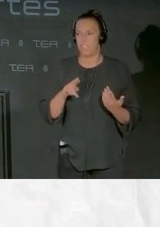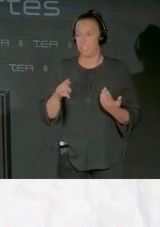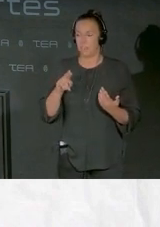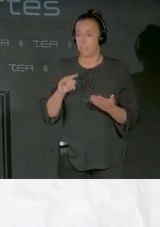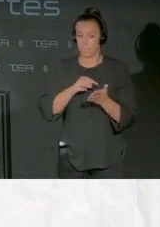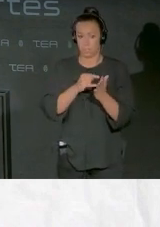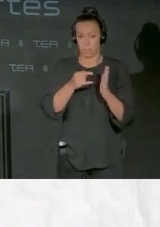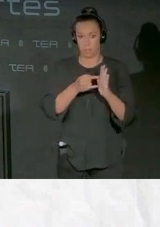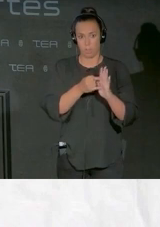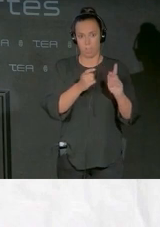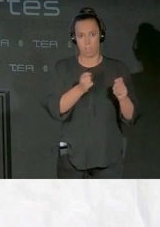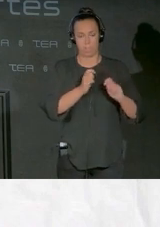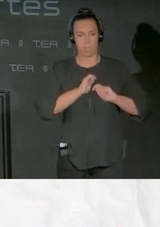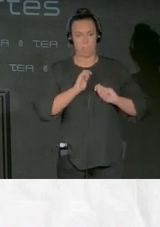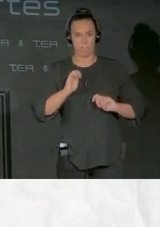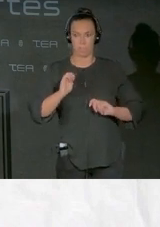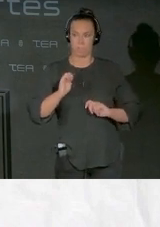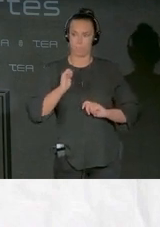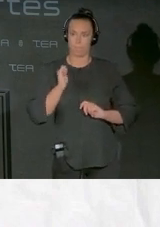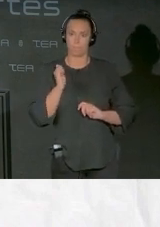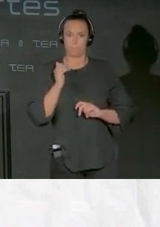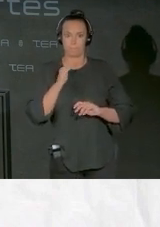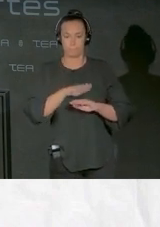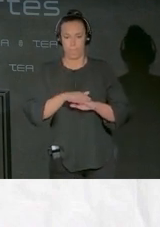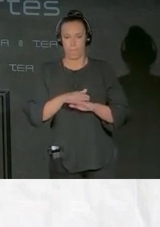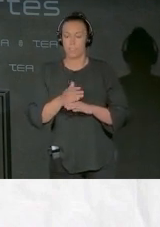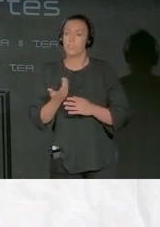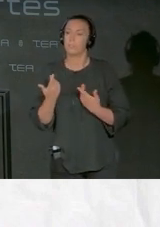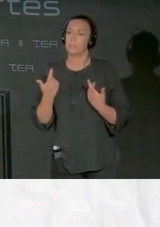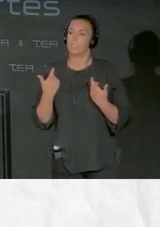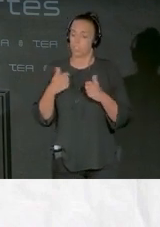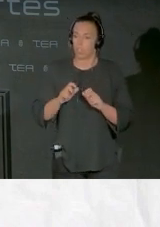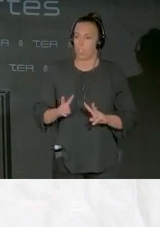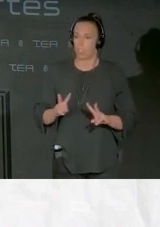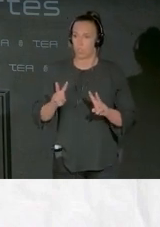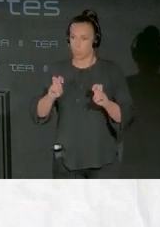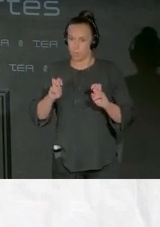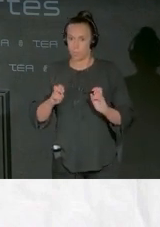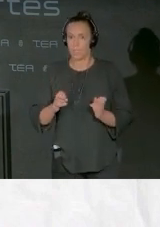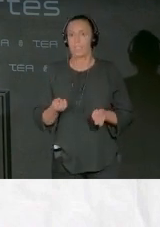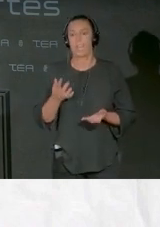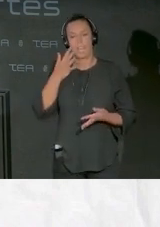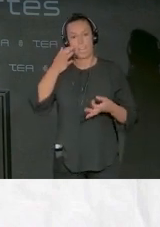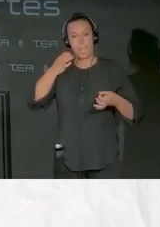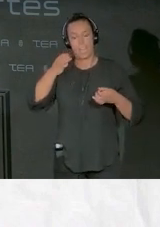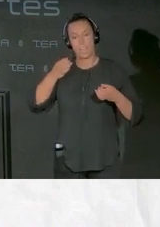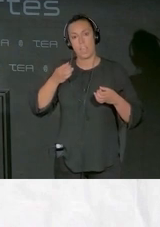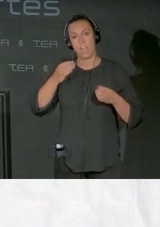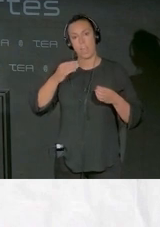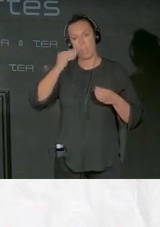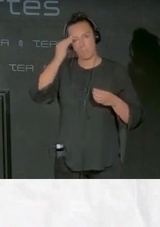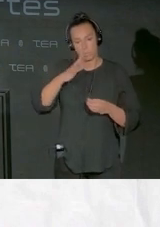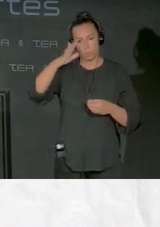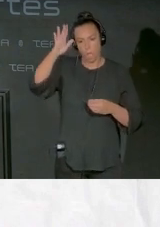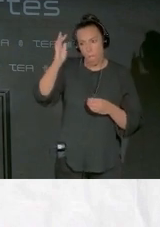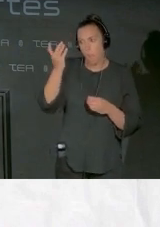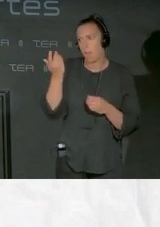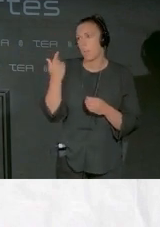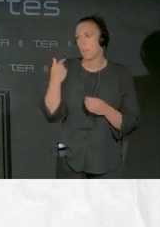cloud gaming, and which is notably powered by, let's say, new ICT